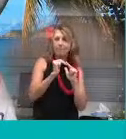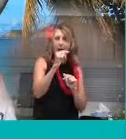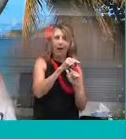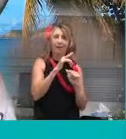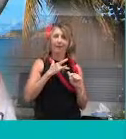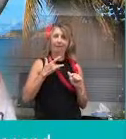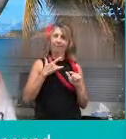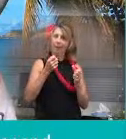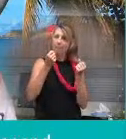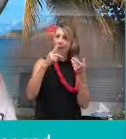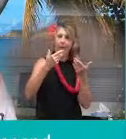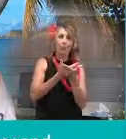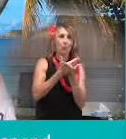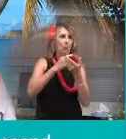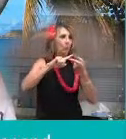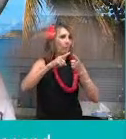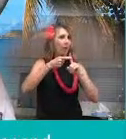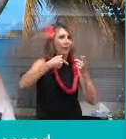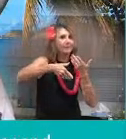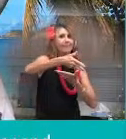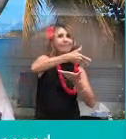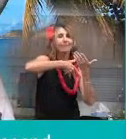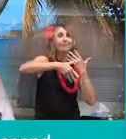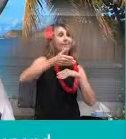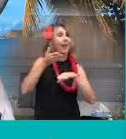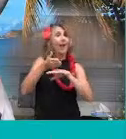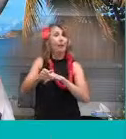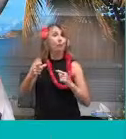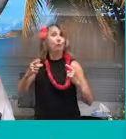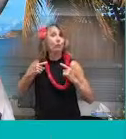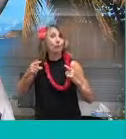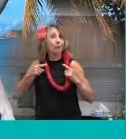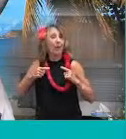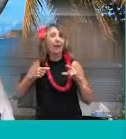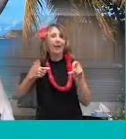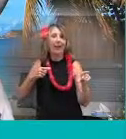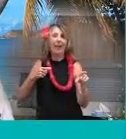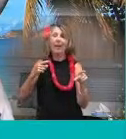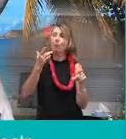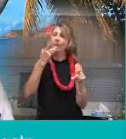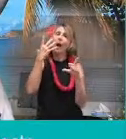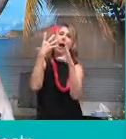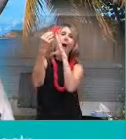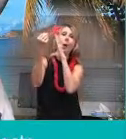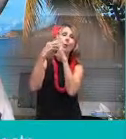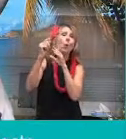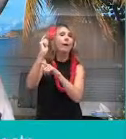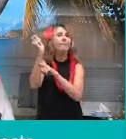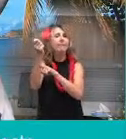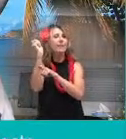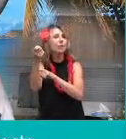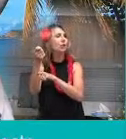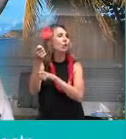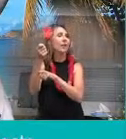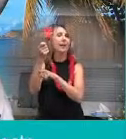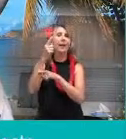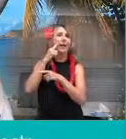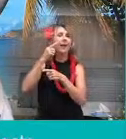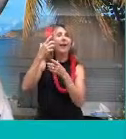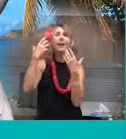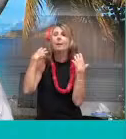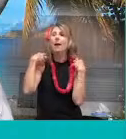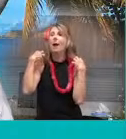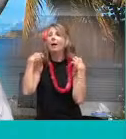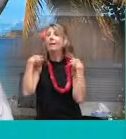developed there. In retirement, Kim will continue to spend time in the great outdoors, fishing and completing yard